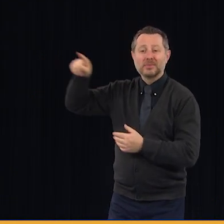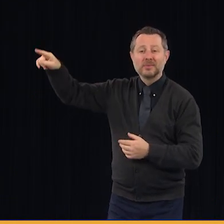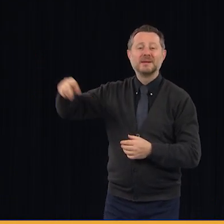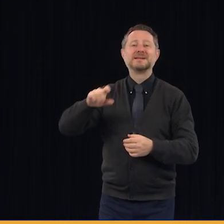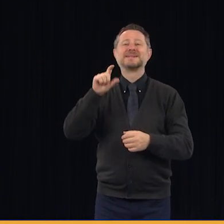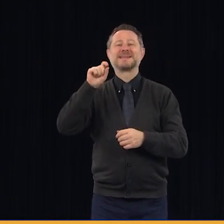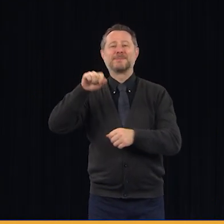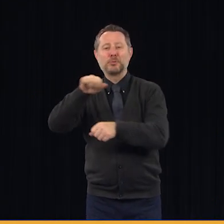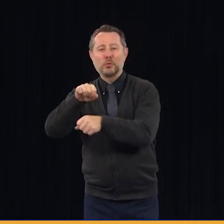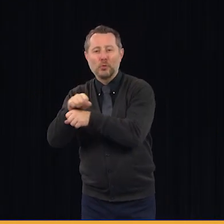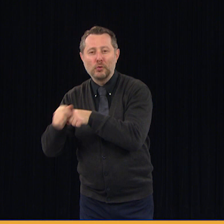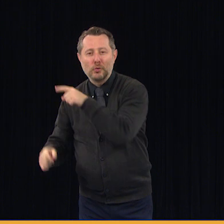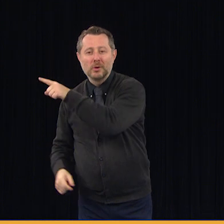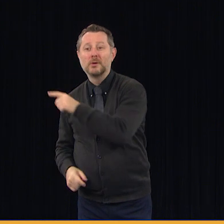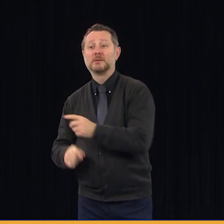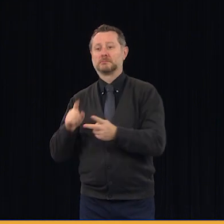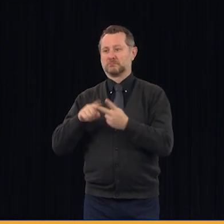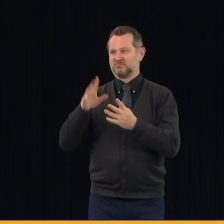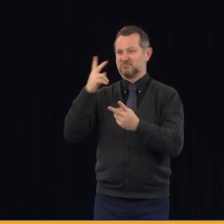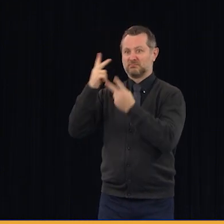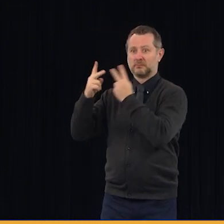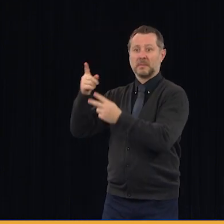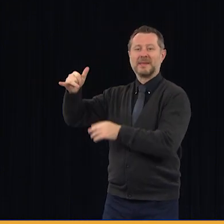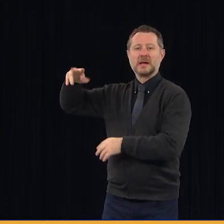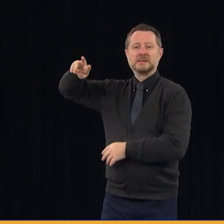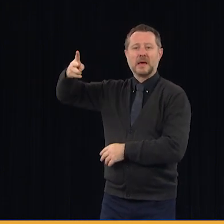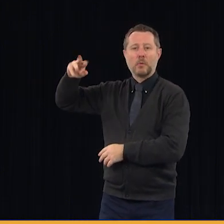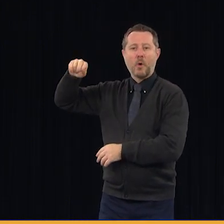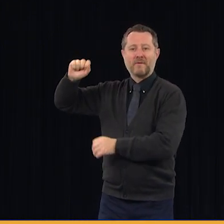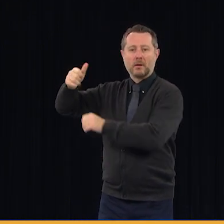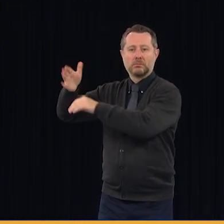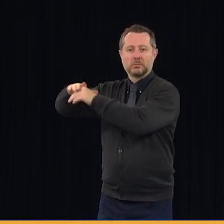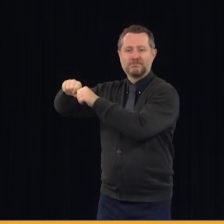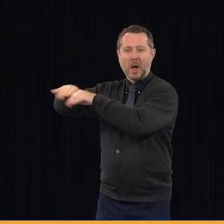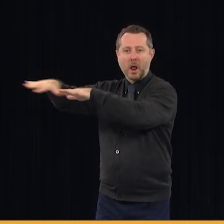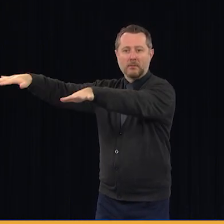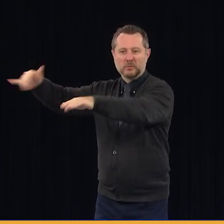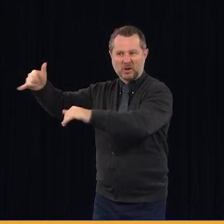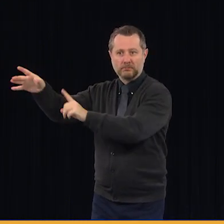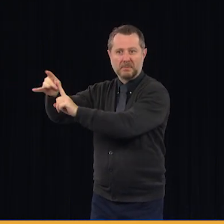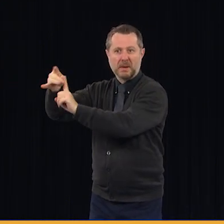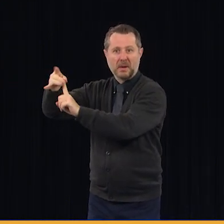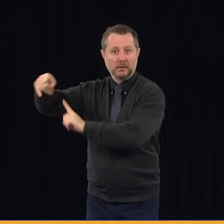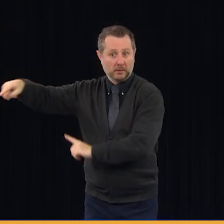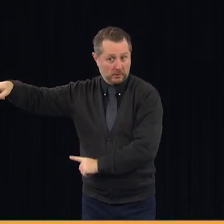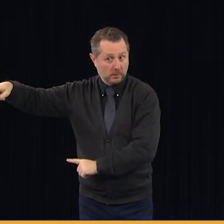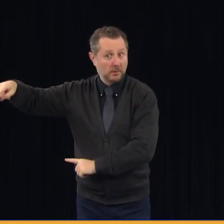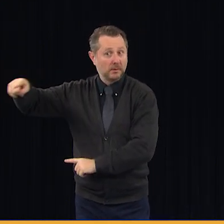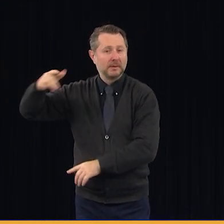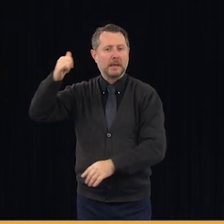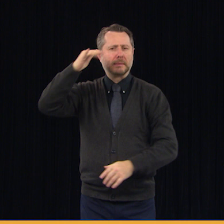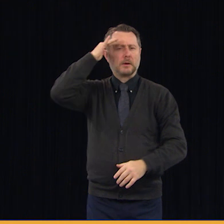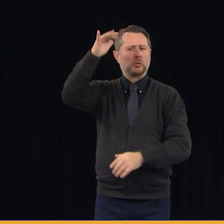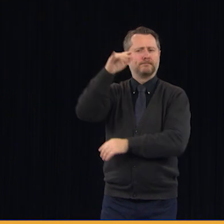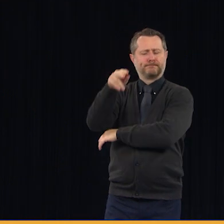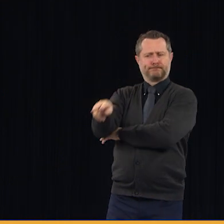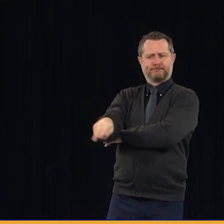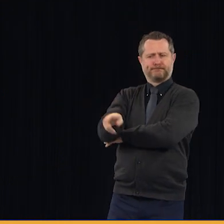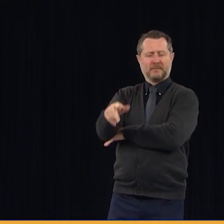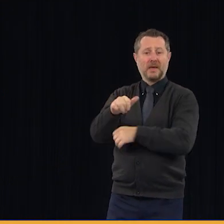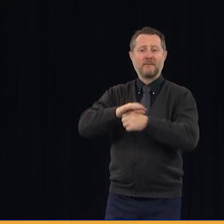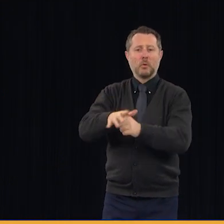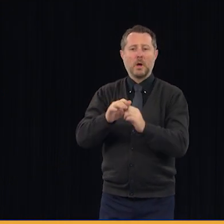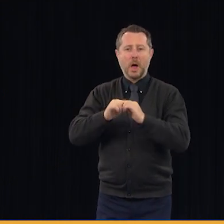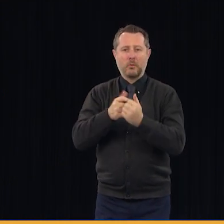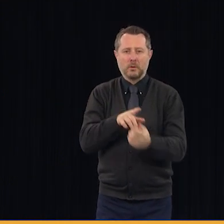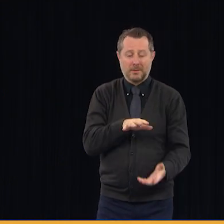a second wave of infection. There is a theory that this virus can mutate and change and come